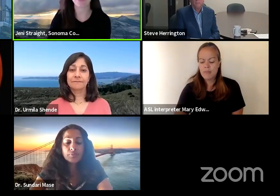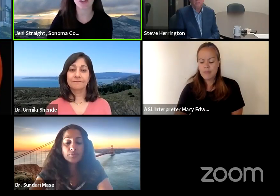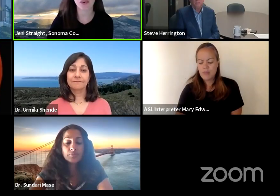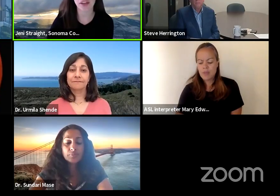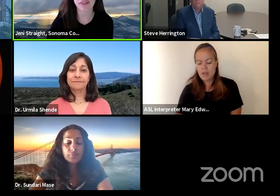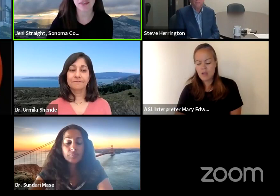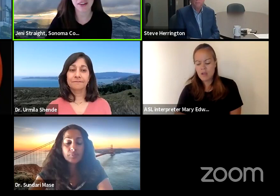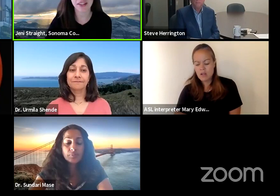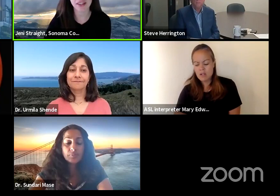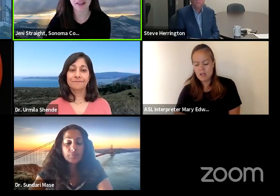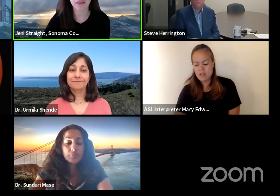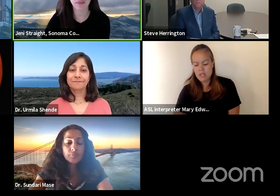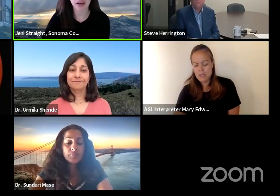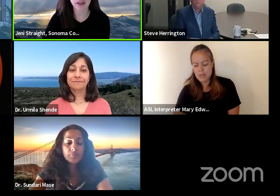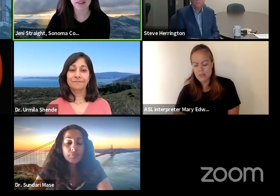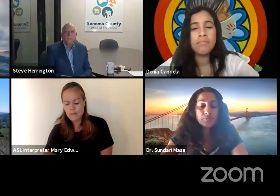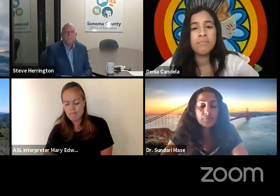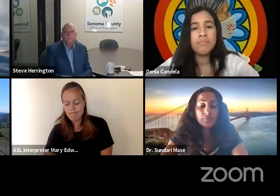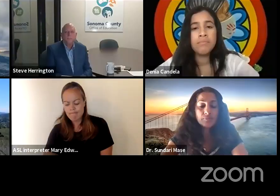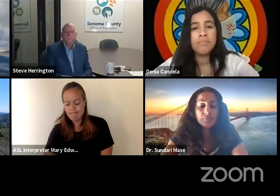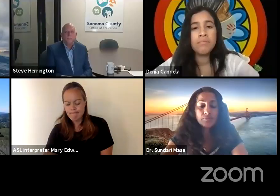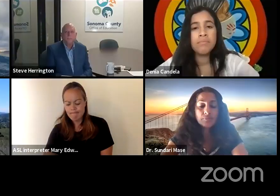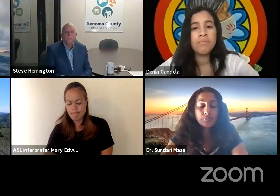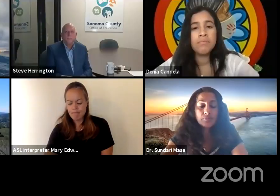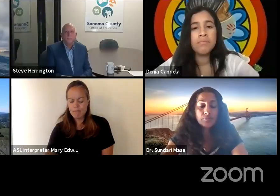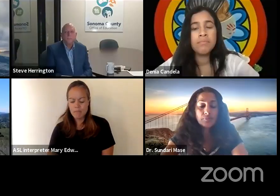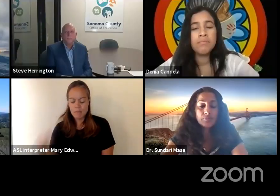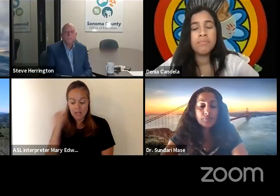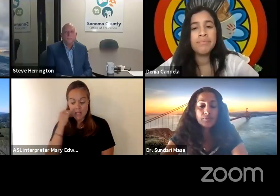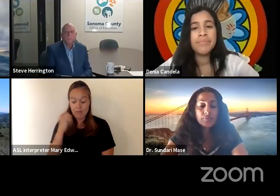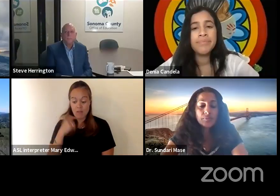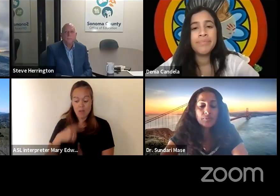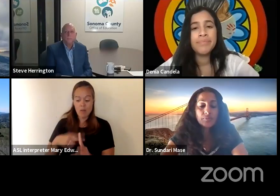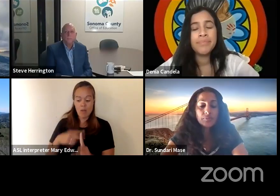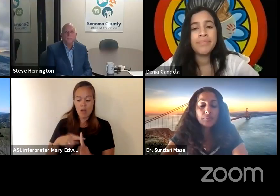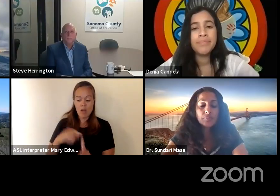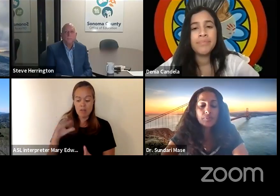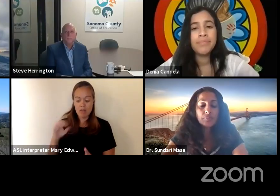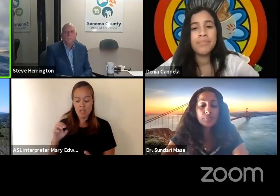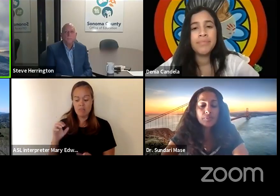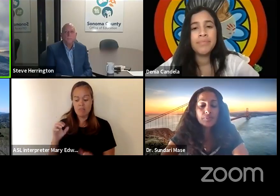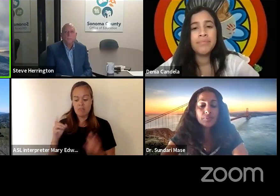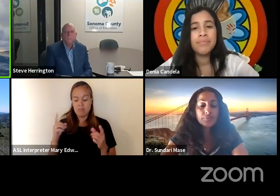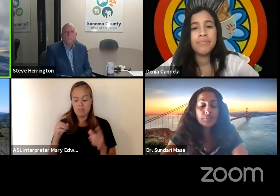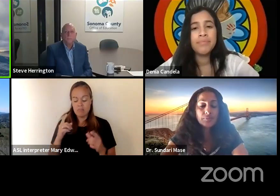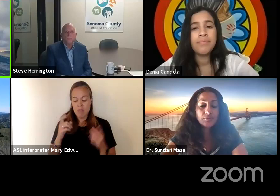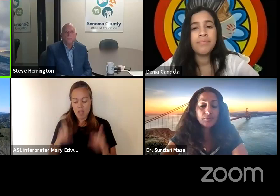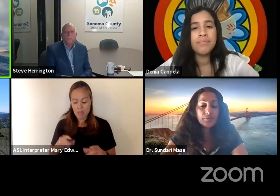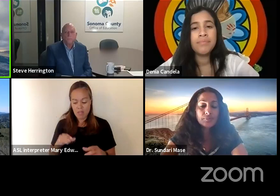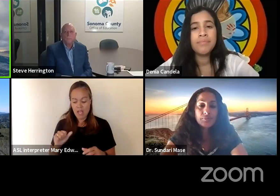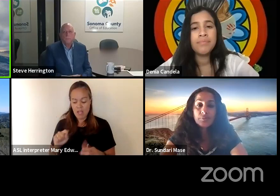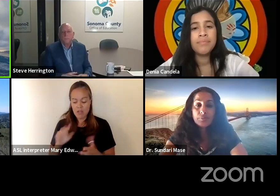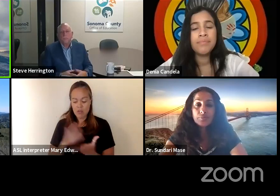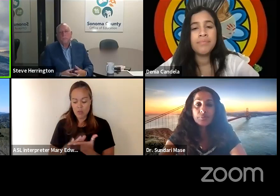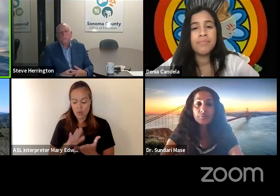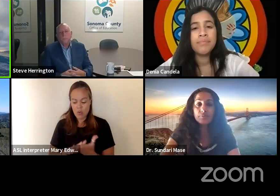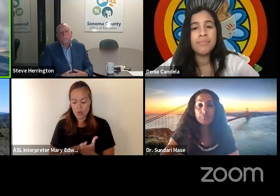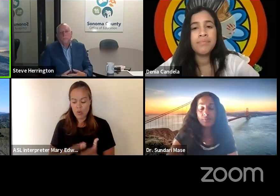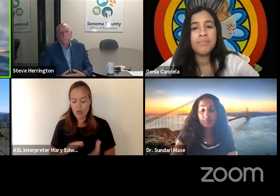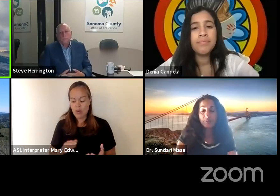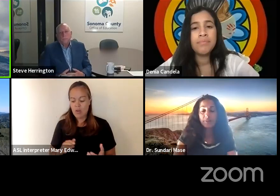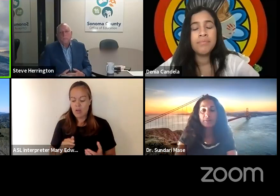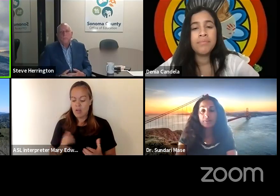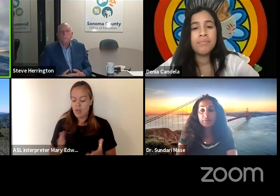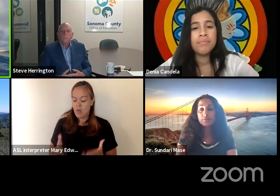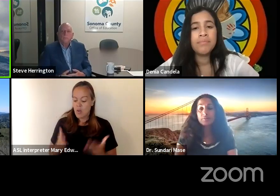so if there is a positive case confirmed that was on site at a school right now it's pretty simple the recommendation from the